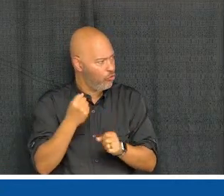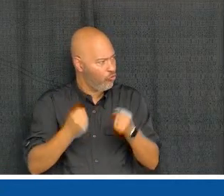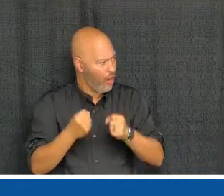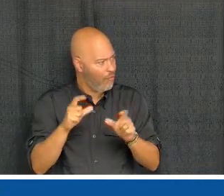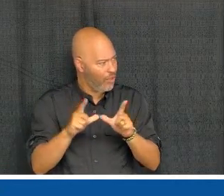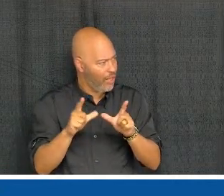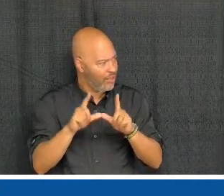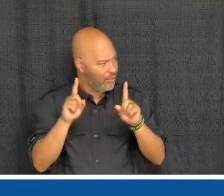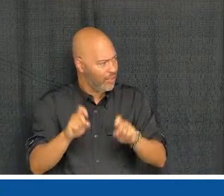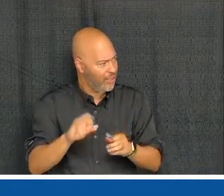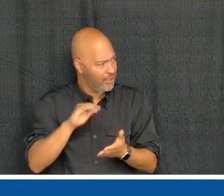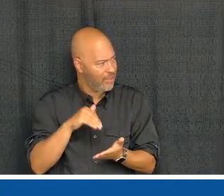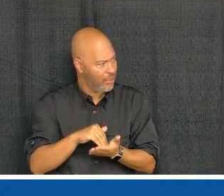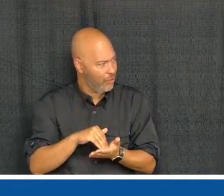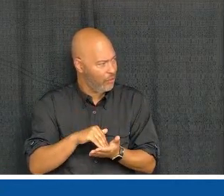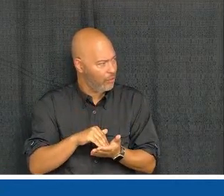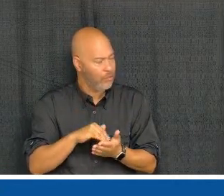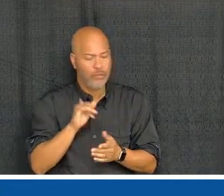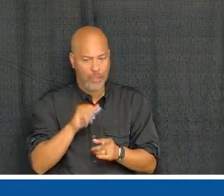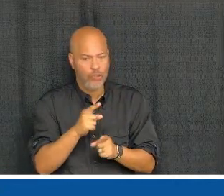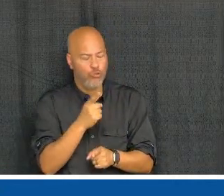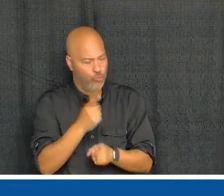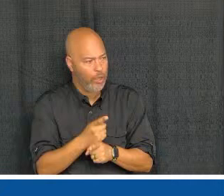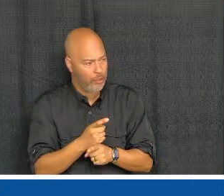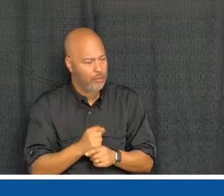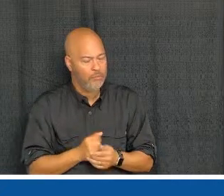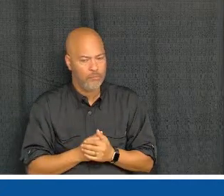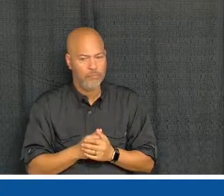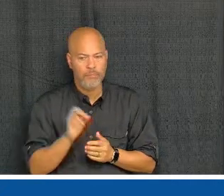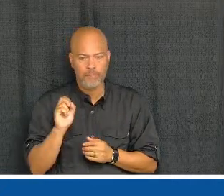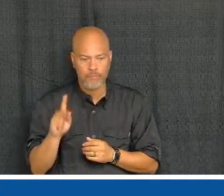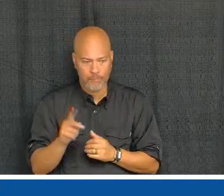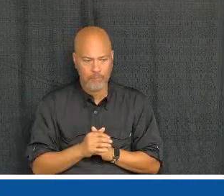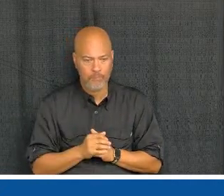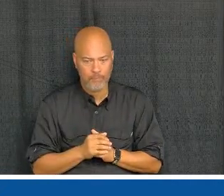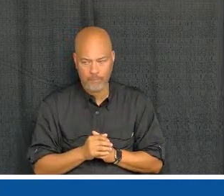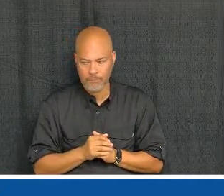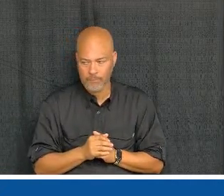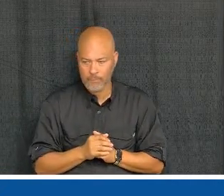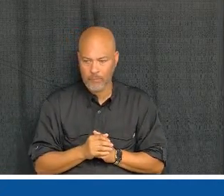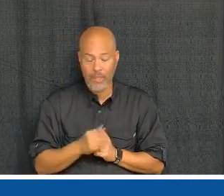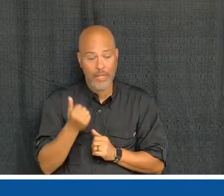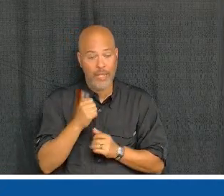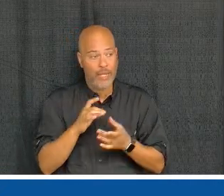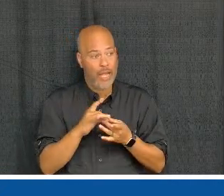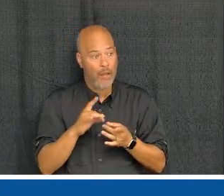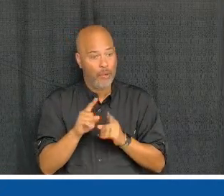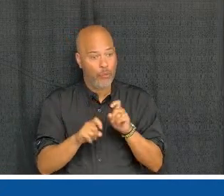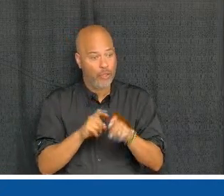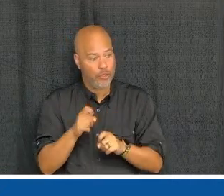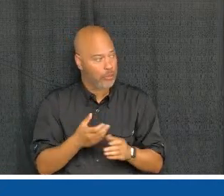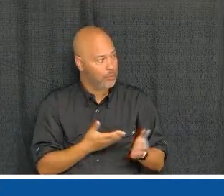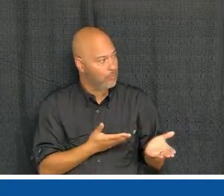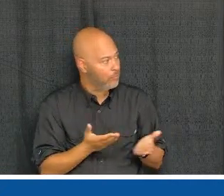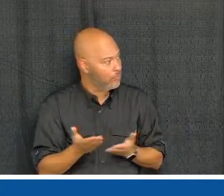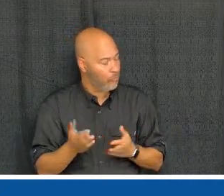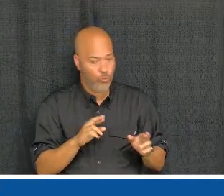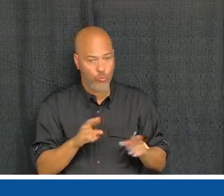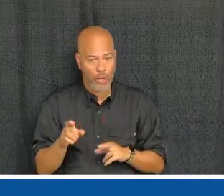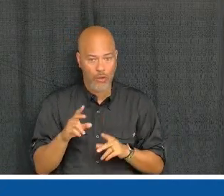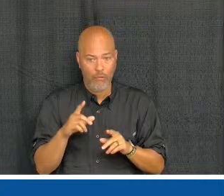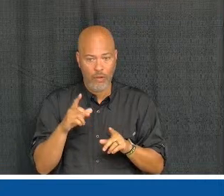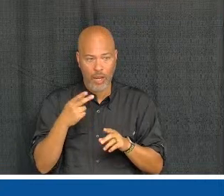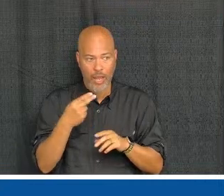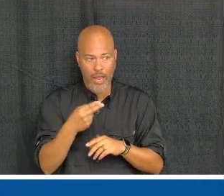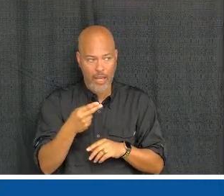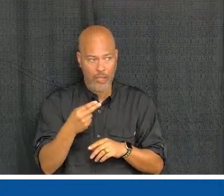testing center? That is correct. Okay, all right, thank you. All right, any more comment or question? We're now ready for item